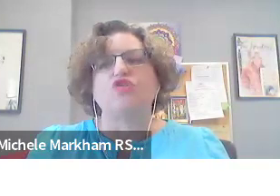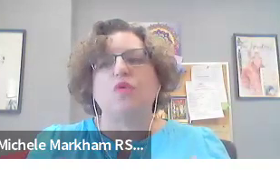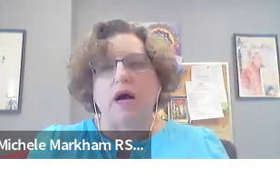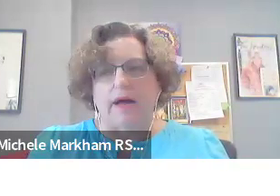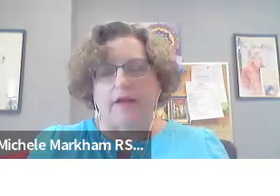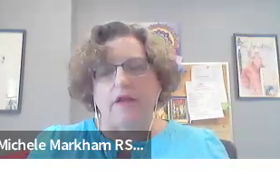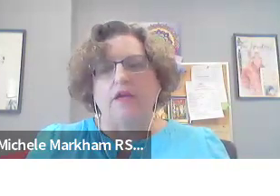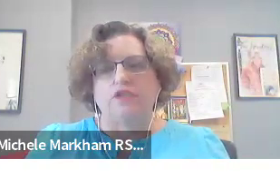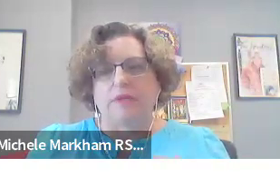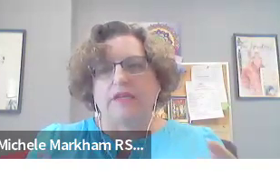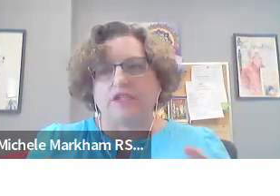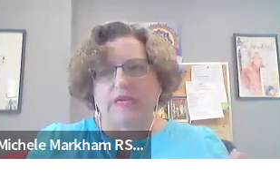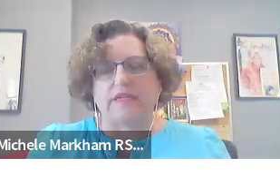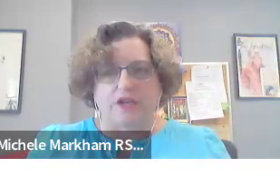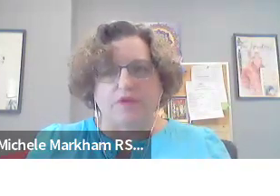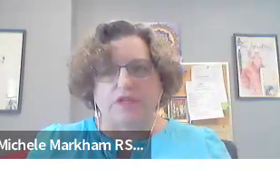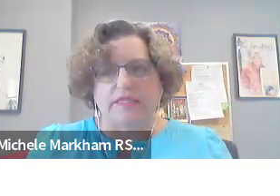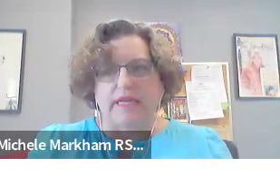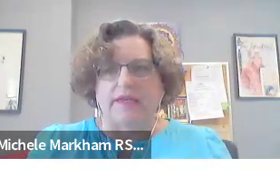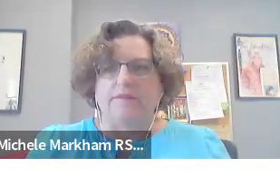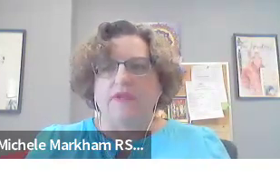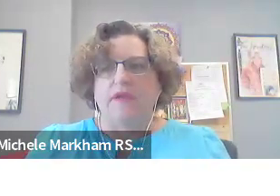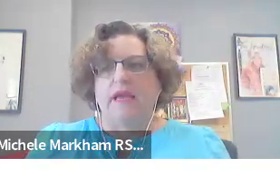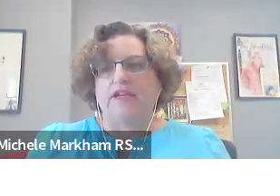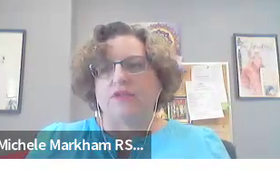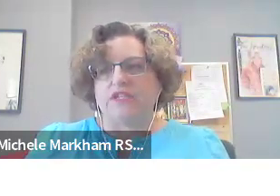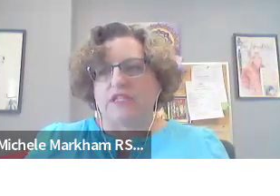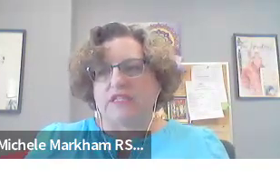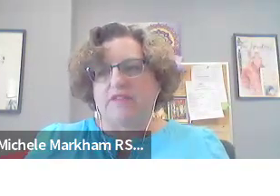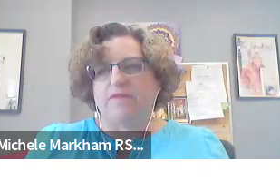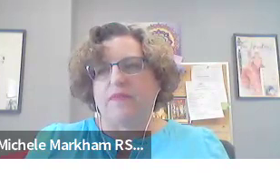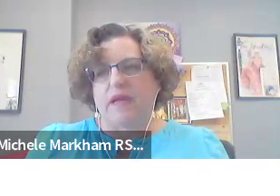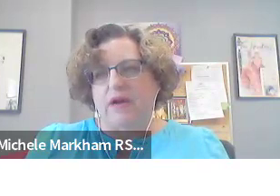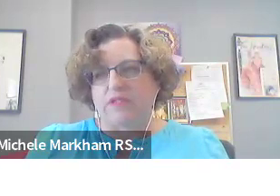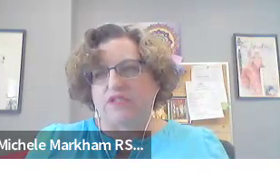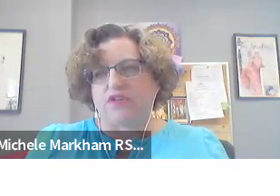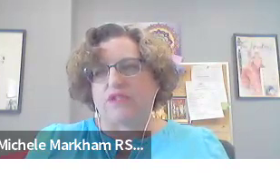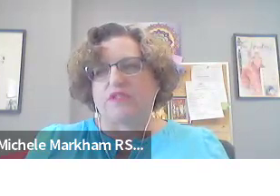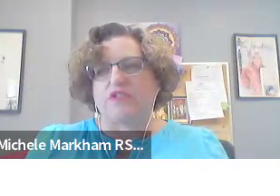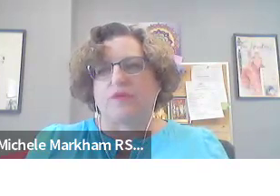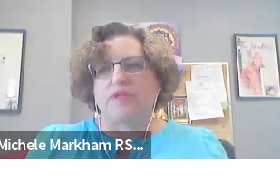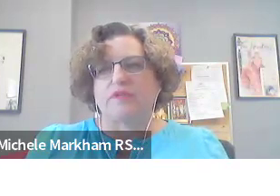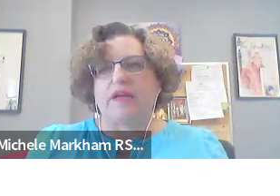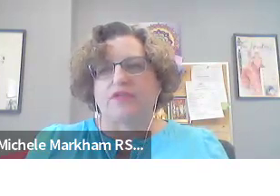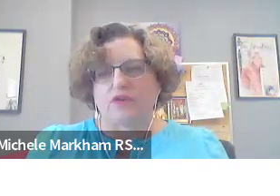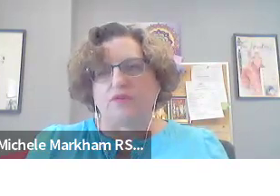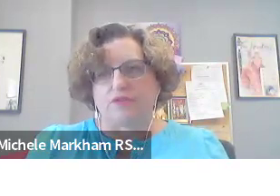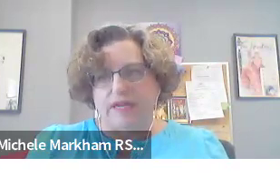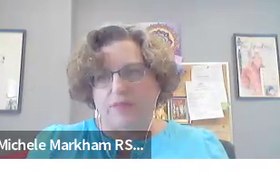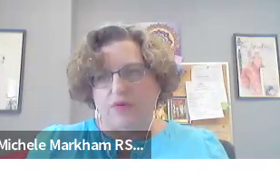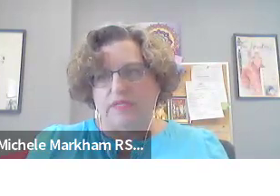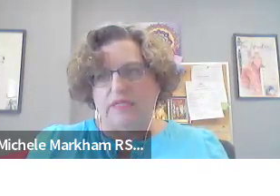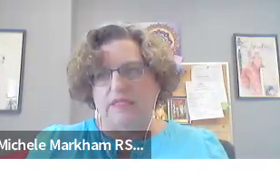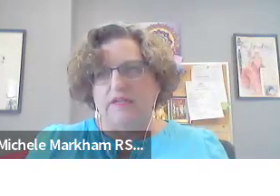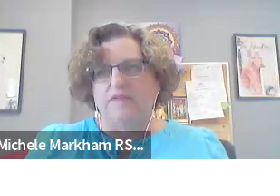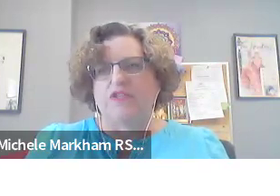was too high to be in a suite in a community setting. Entry to the safe housing service was determined by a thorough